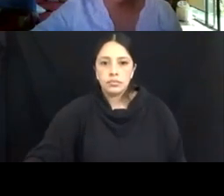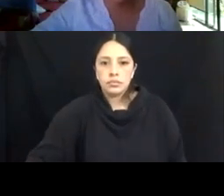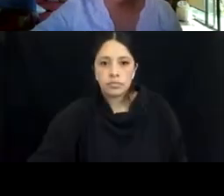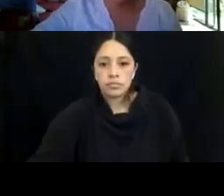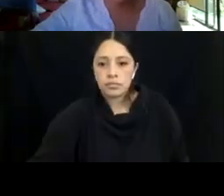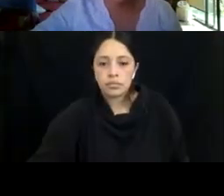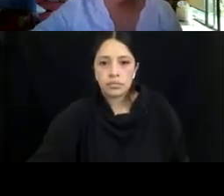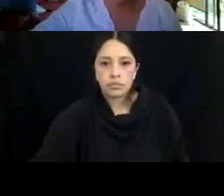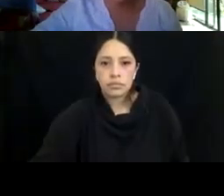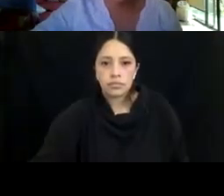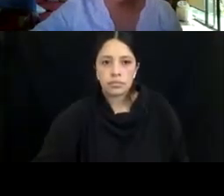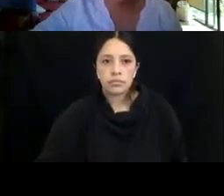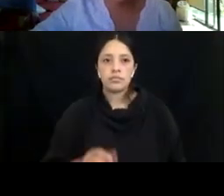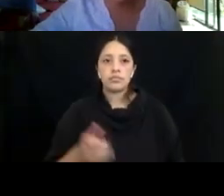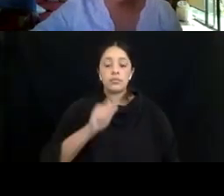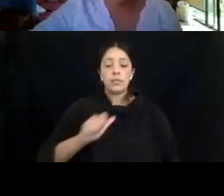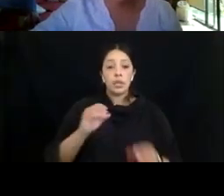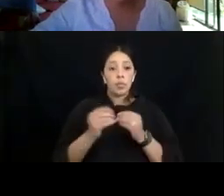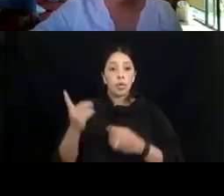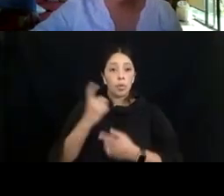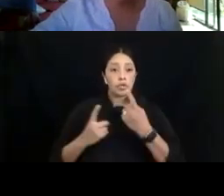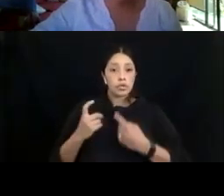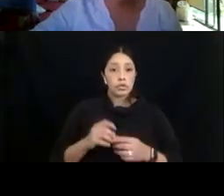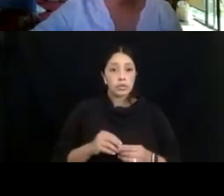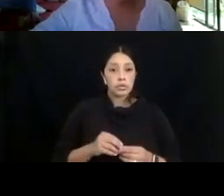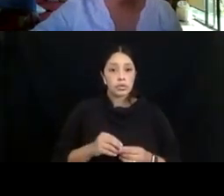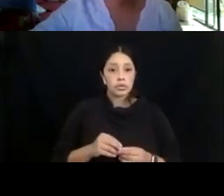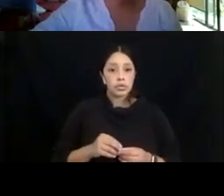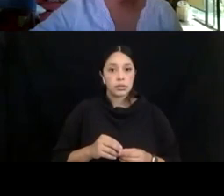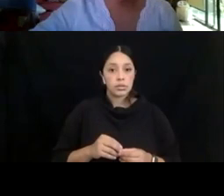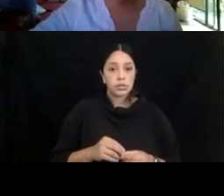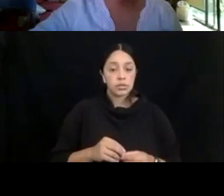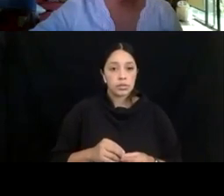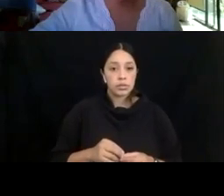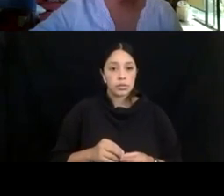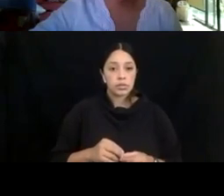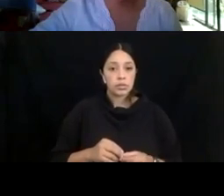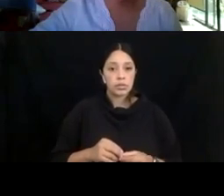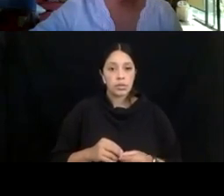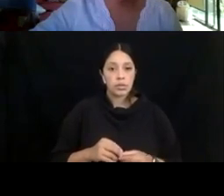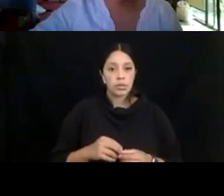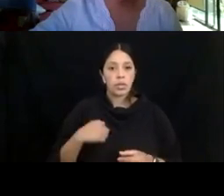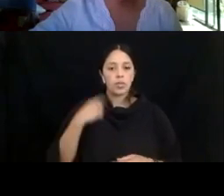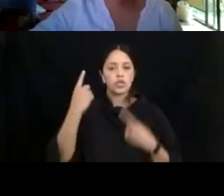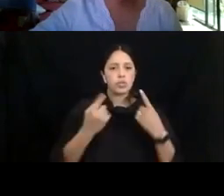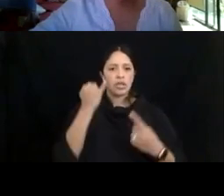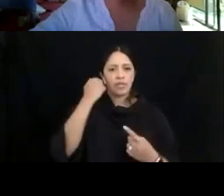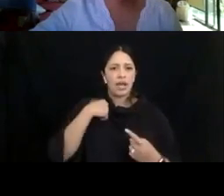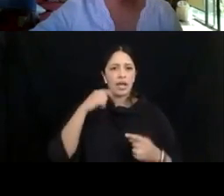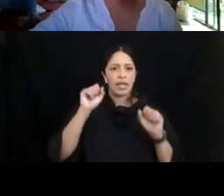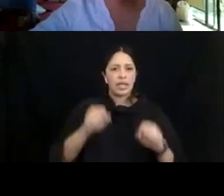Are there any more questions at this time? Hey, Libby, this is Peter Setzi. I was wondering if I could just make a